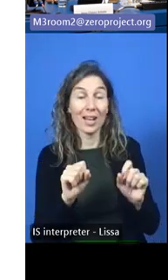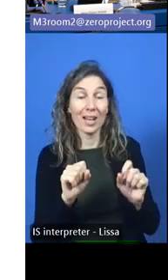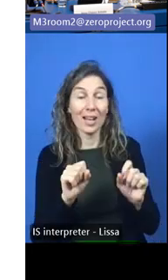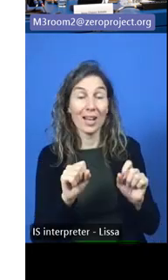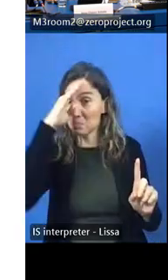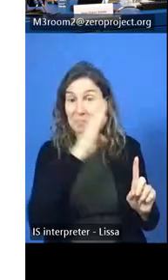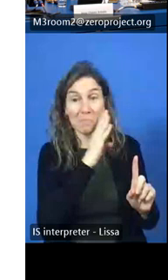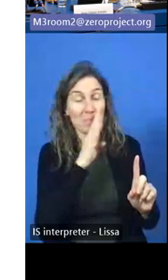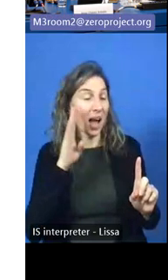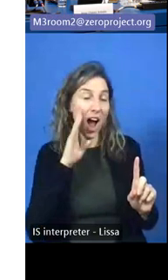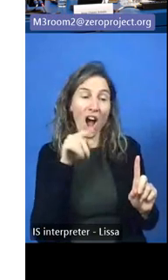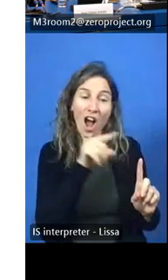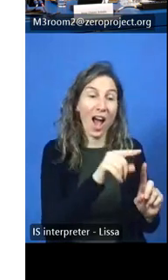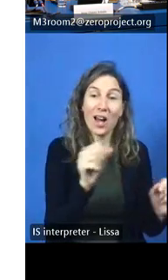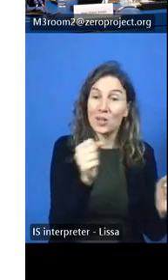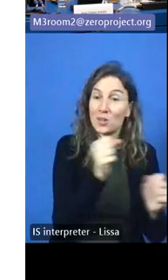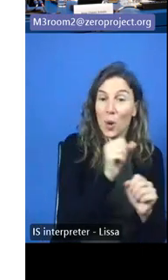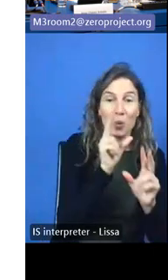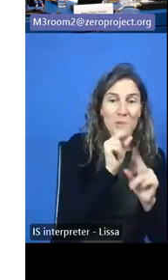language. Yeah.